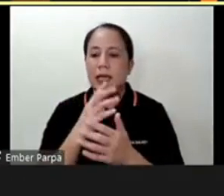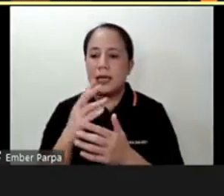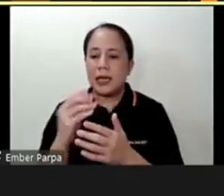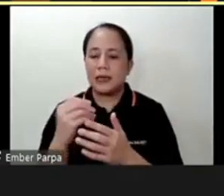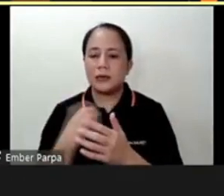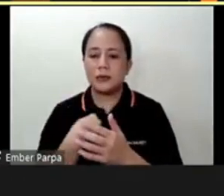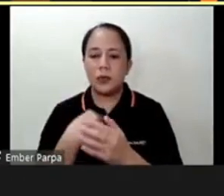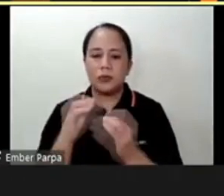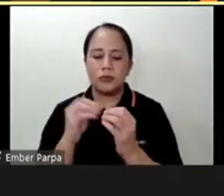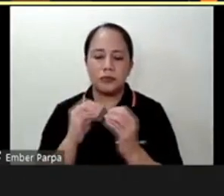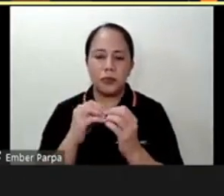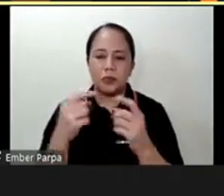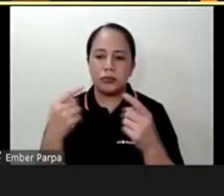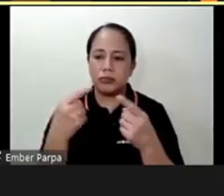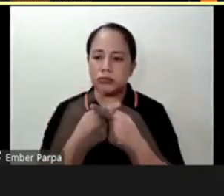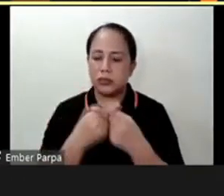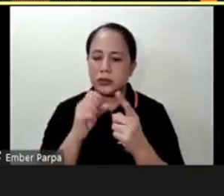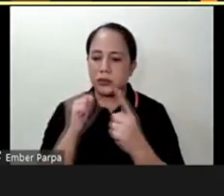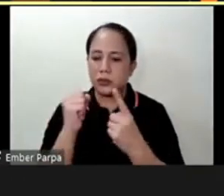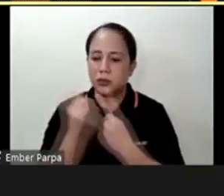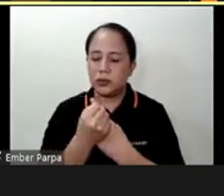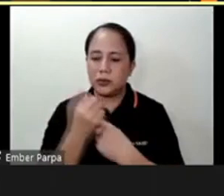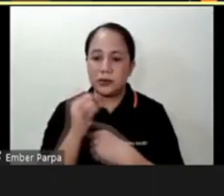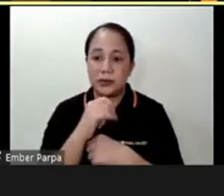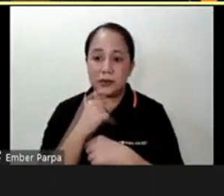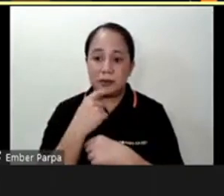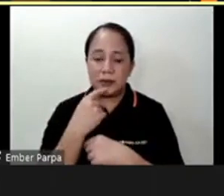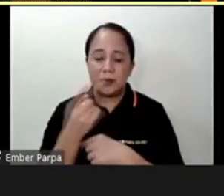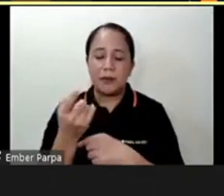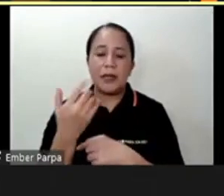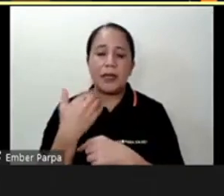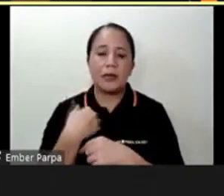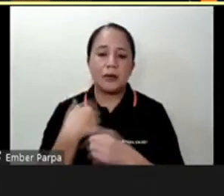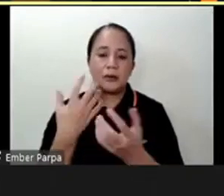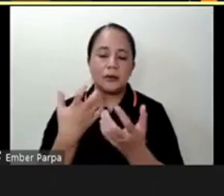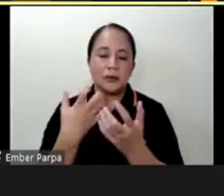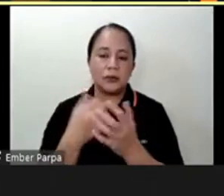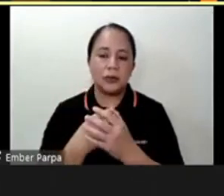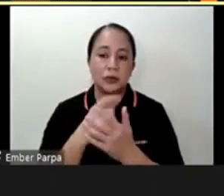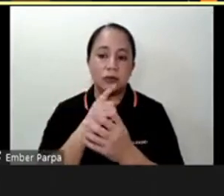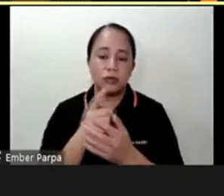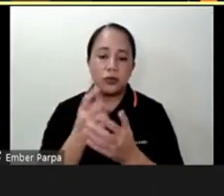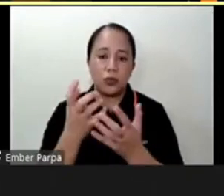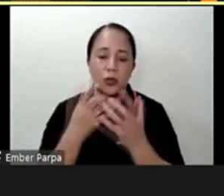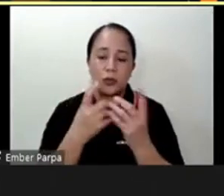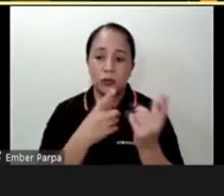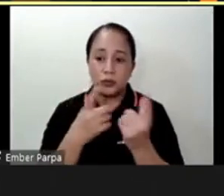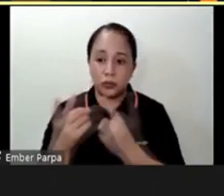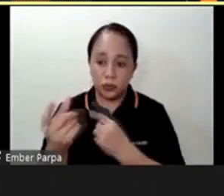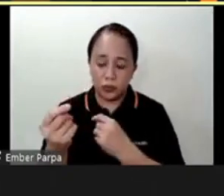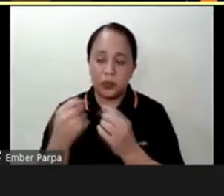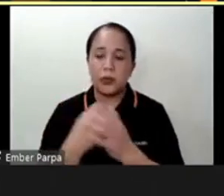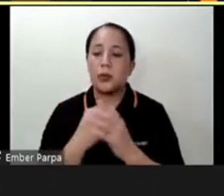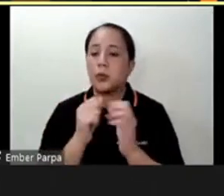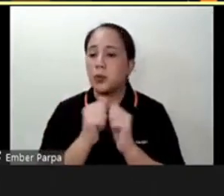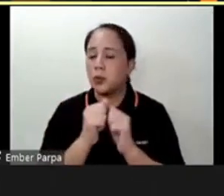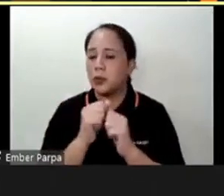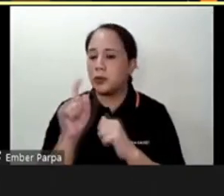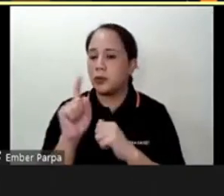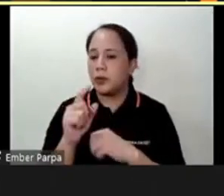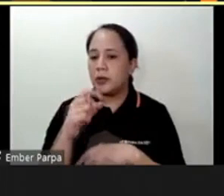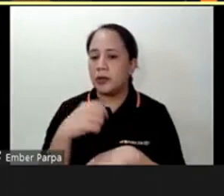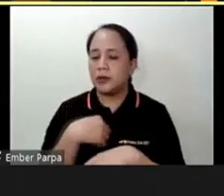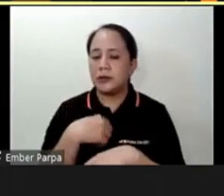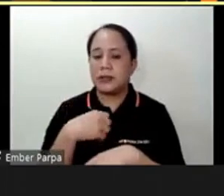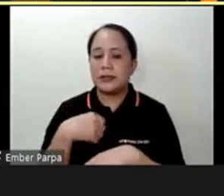are more complex cases, as I said. And that one thing that we really have to deal with is staff